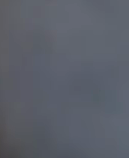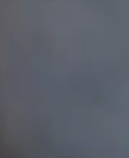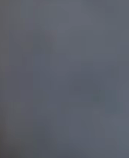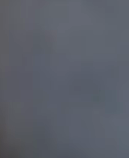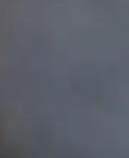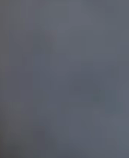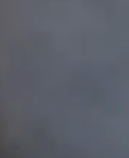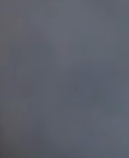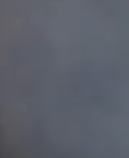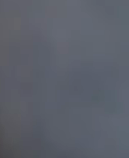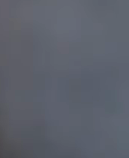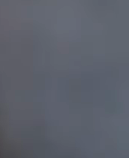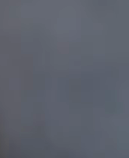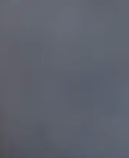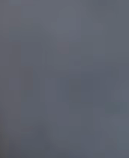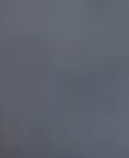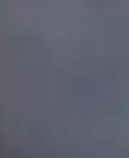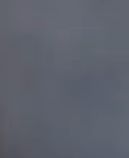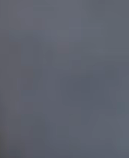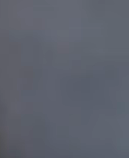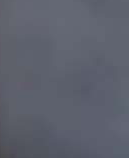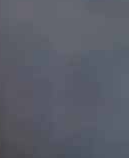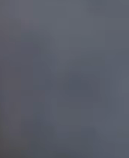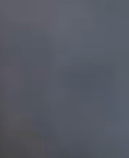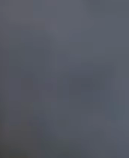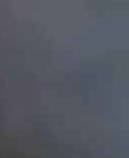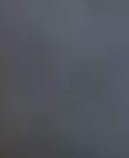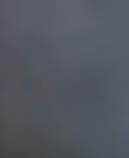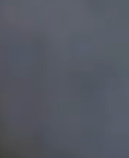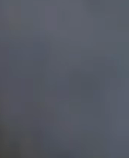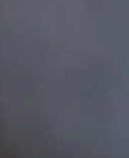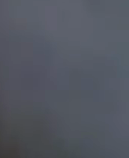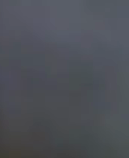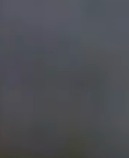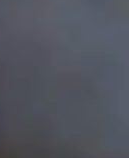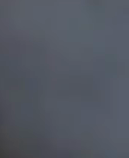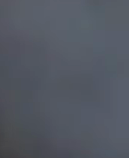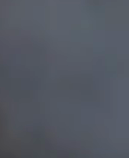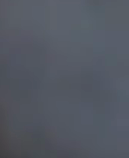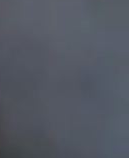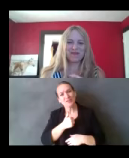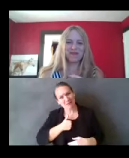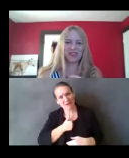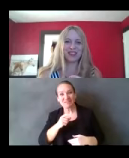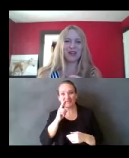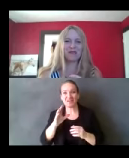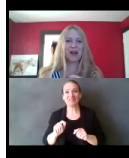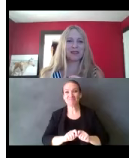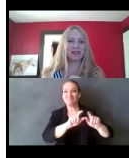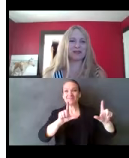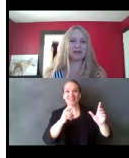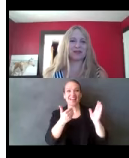I'm so sorry. That is my technical issue. I'm resharing right now. I apologize, everybody. Sorry, Anastacia.